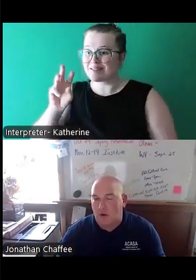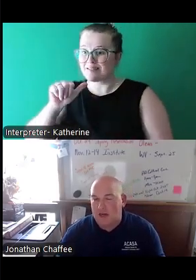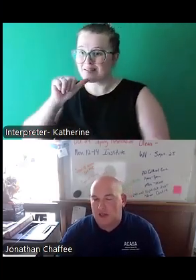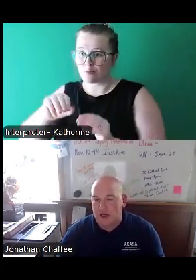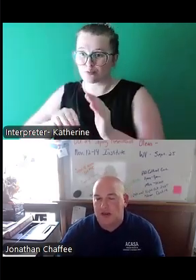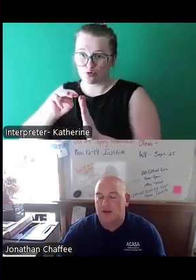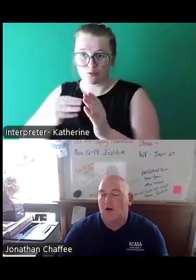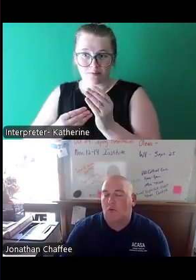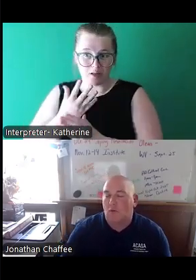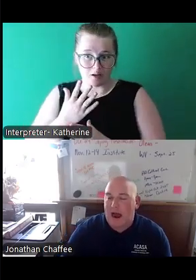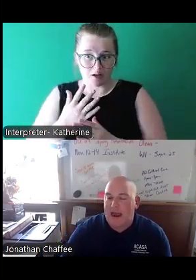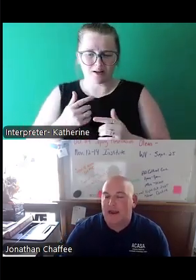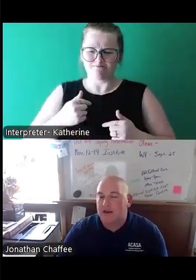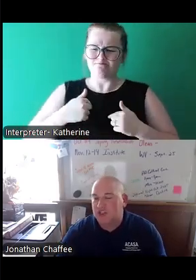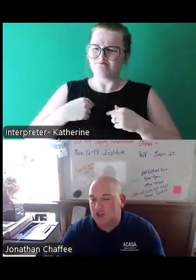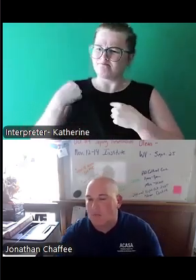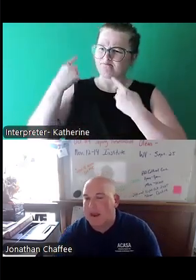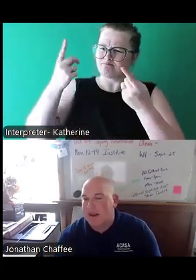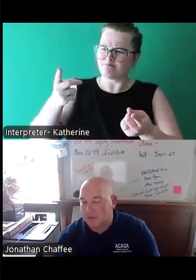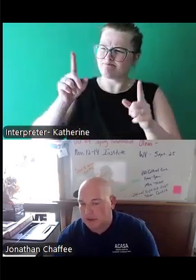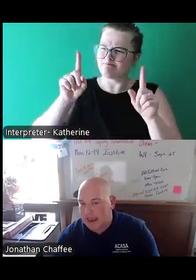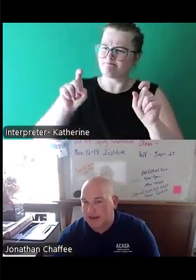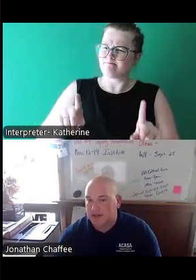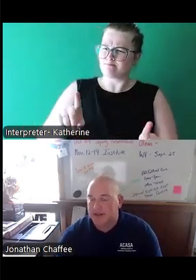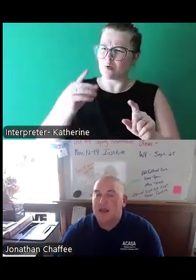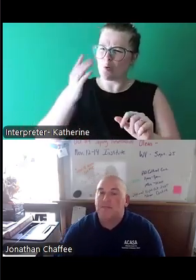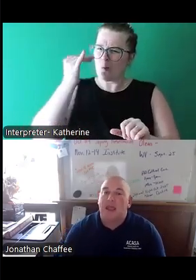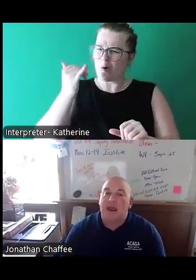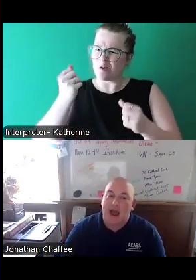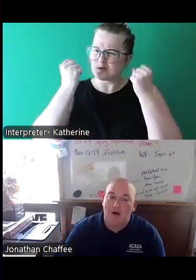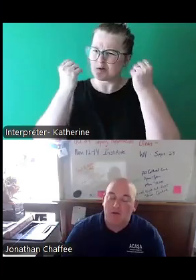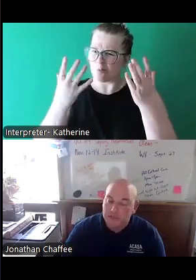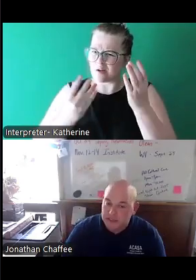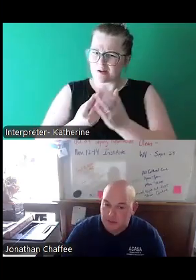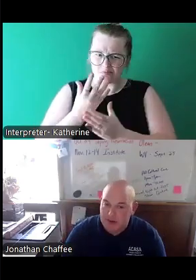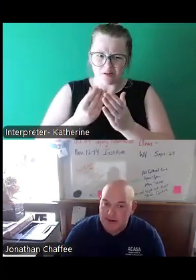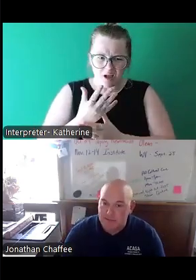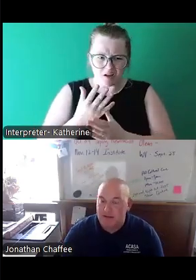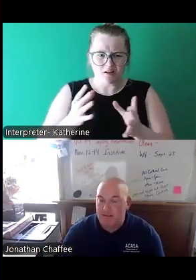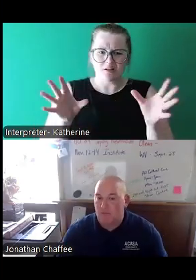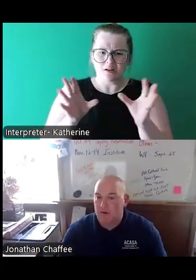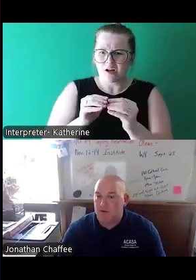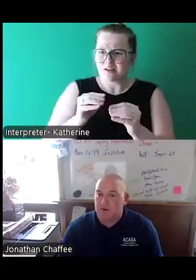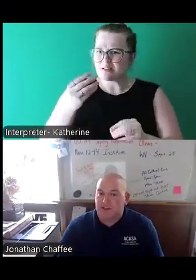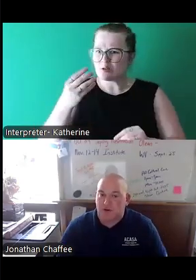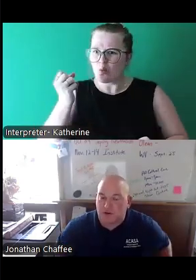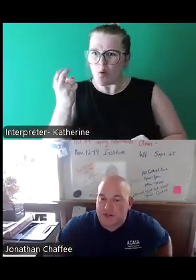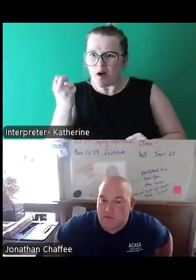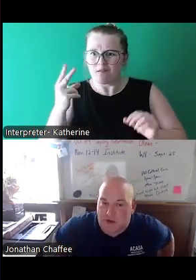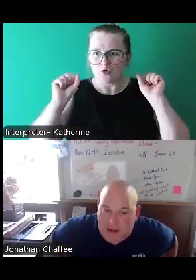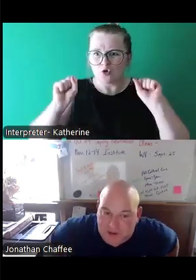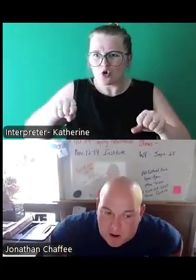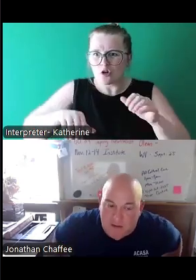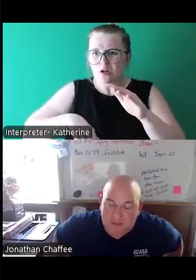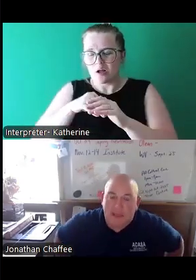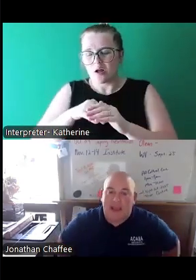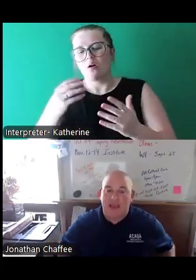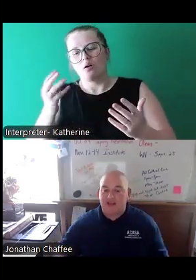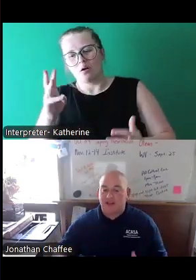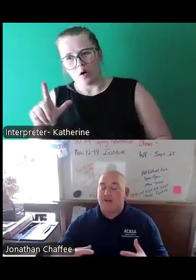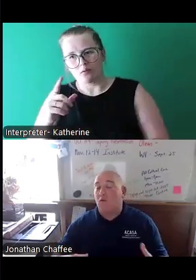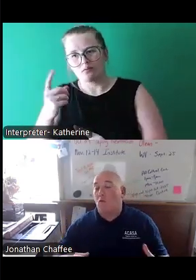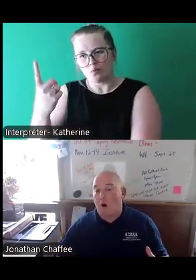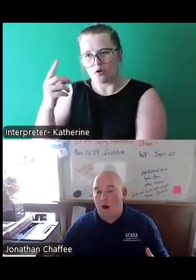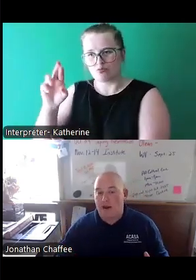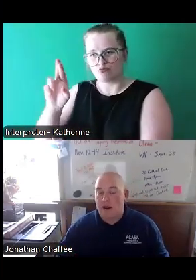always questioned why so many plants, and how it was explained to me by one of the researchers at Roswell